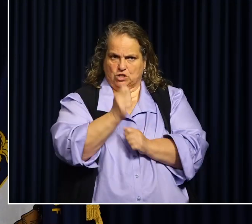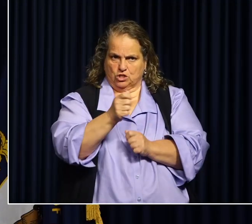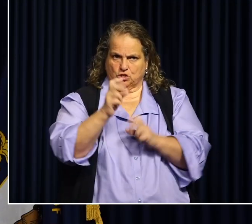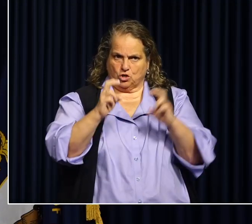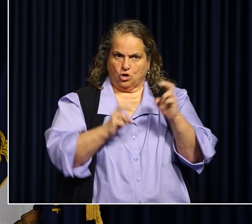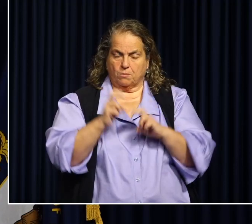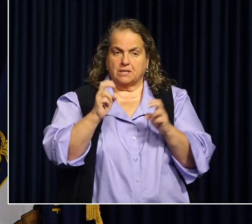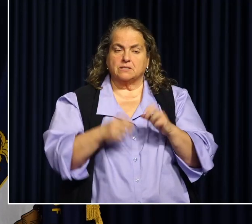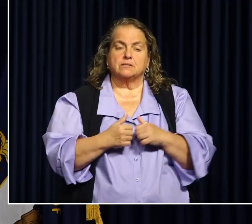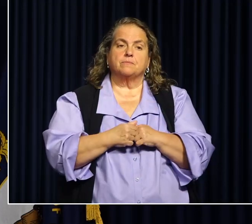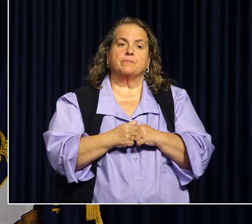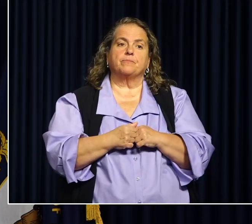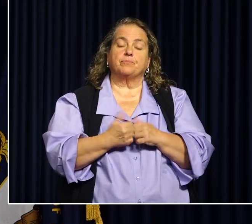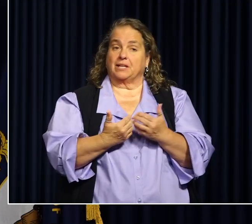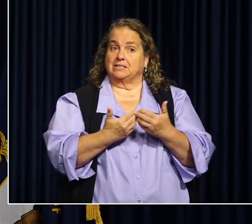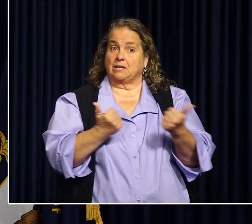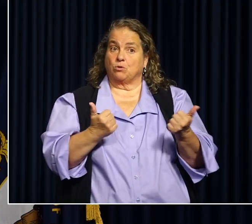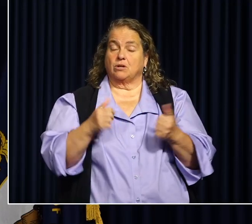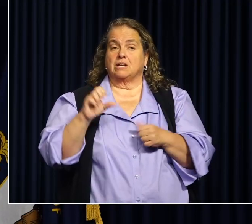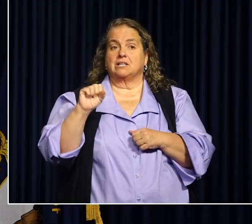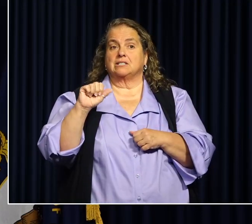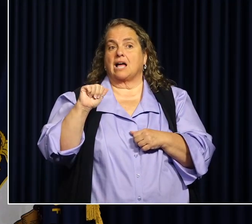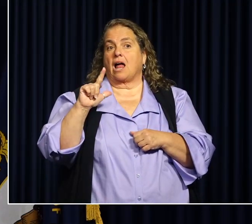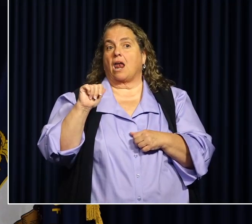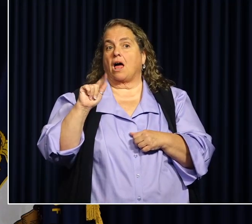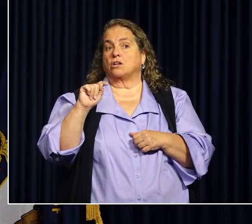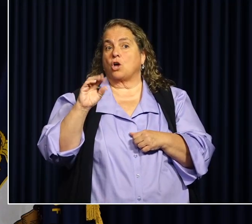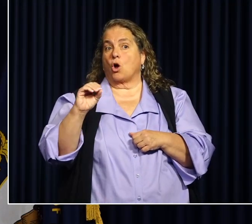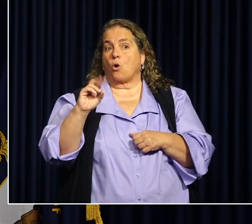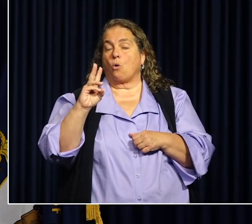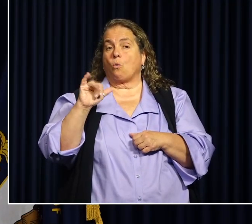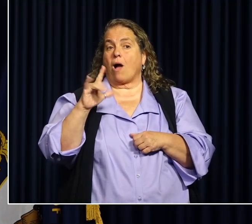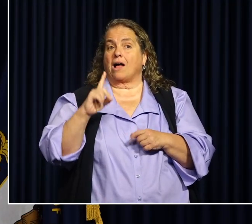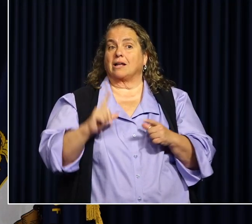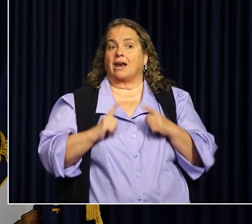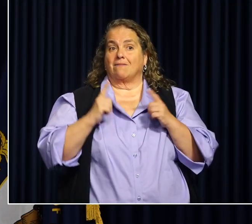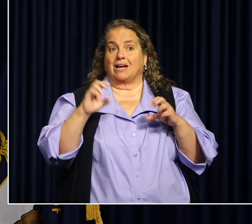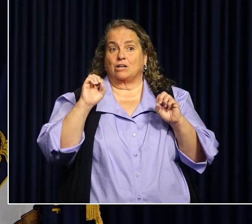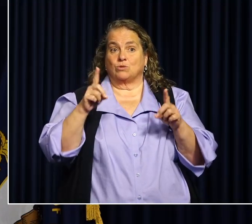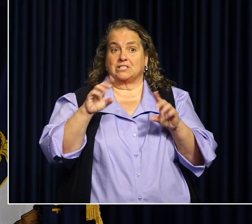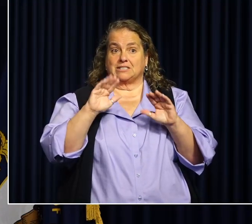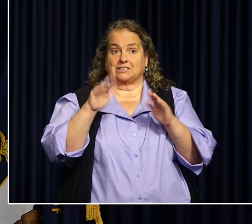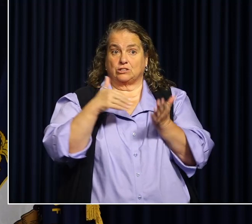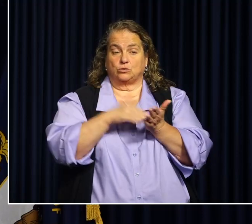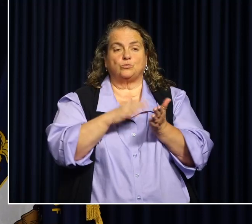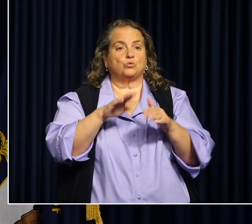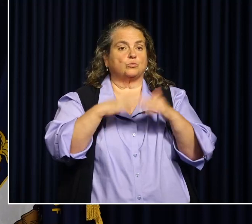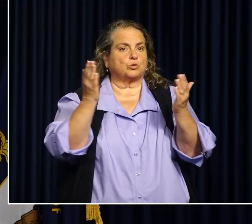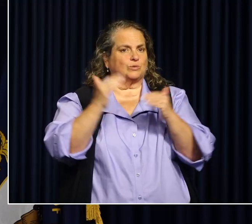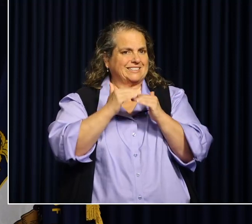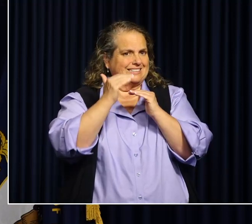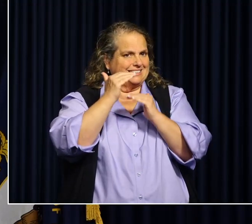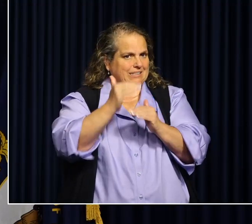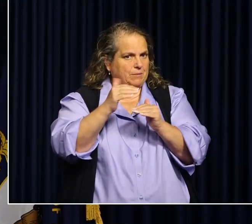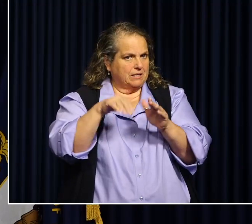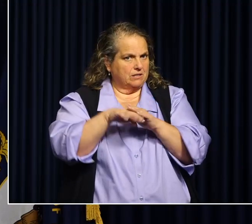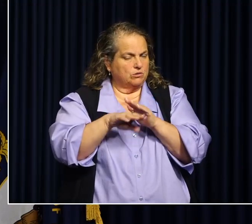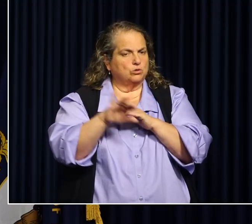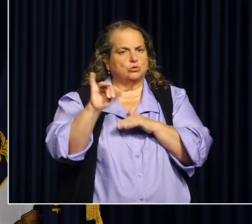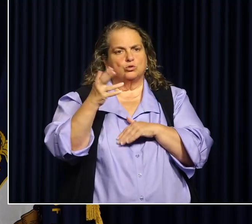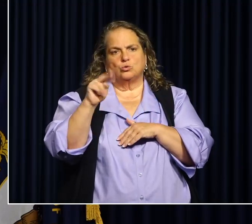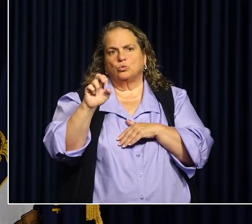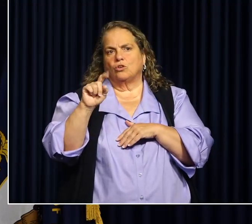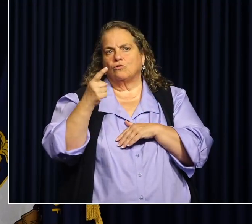separately, the Salado Wildlife Education Center will be open with limited capacity beginning on June